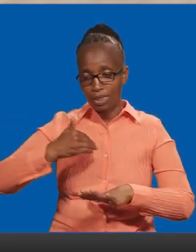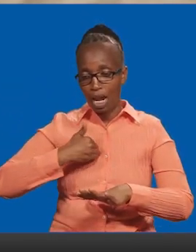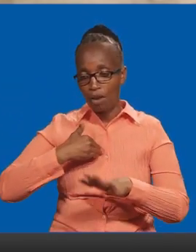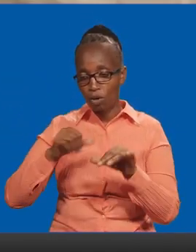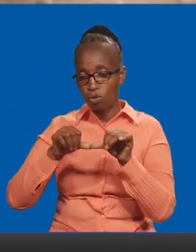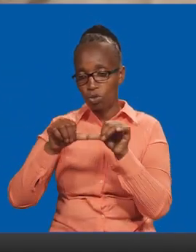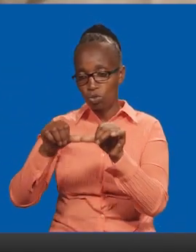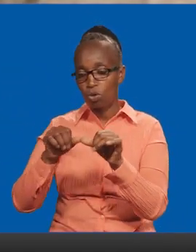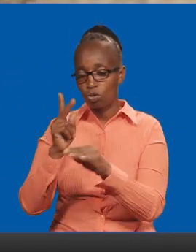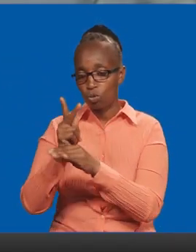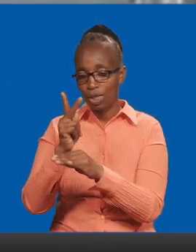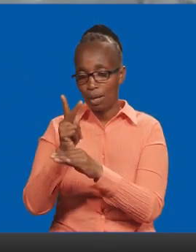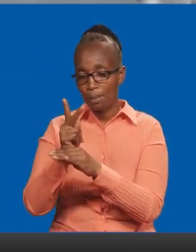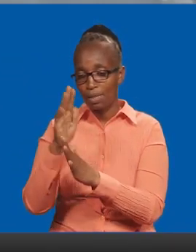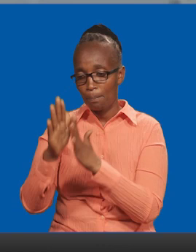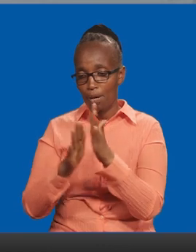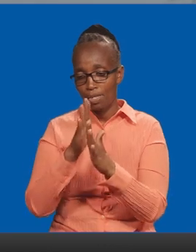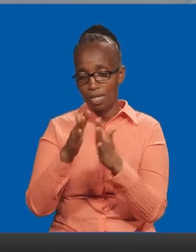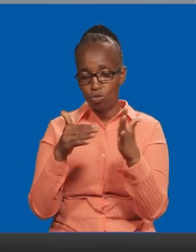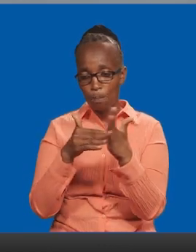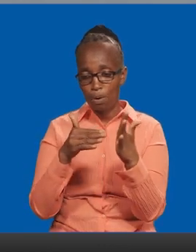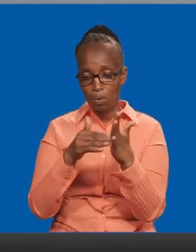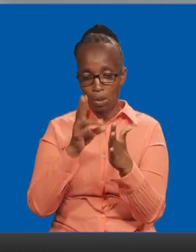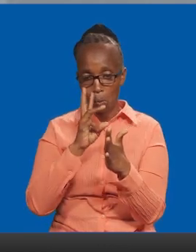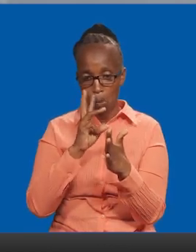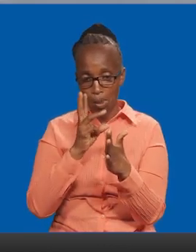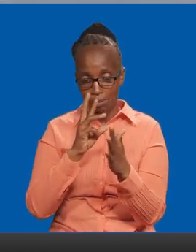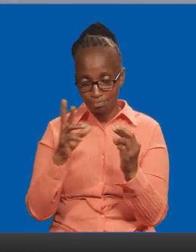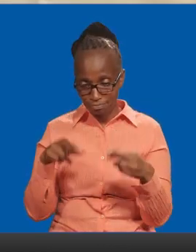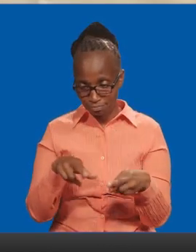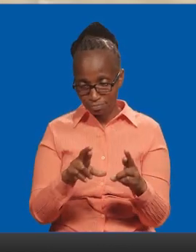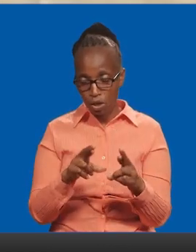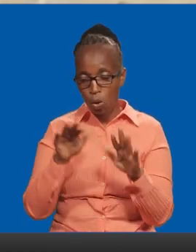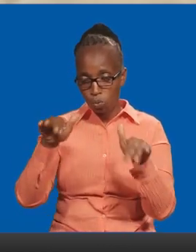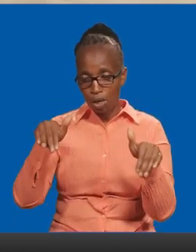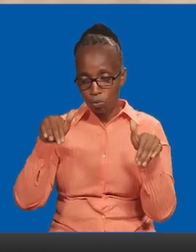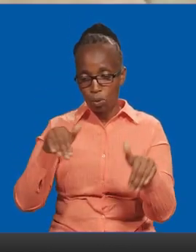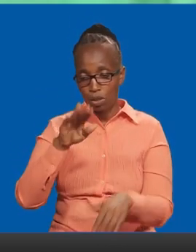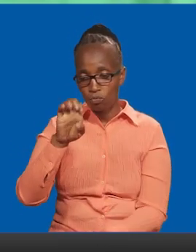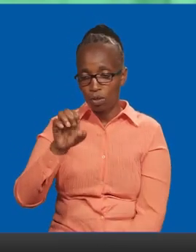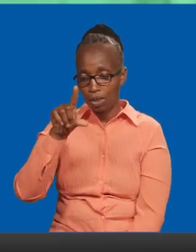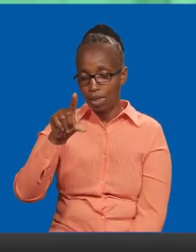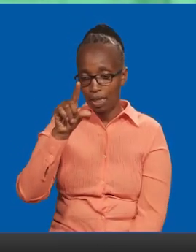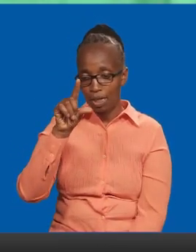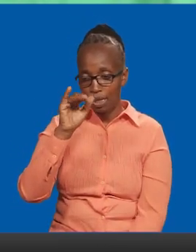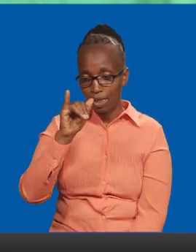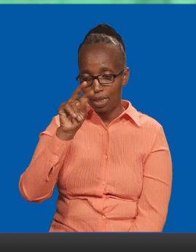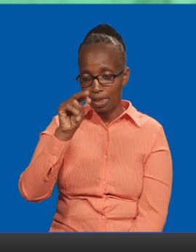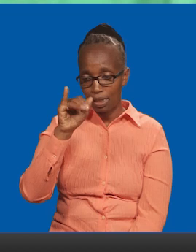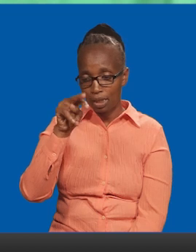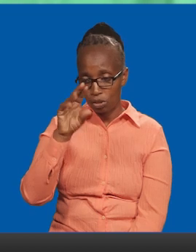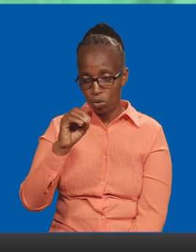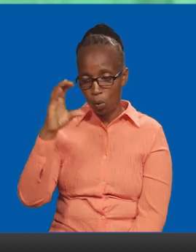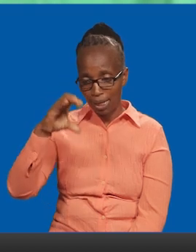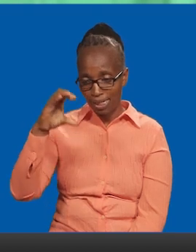imeweka mikakati ya kupunguza madhara ya mvua ya El Nino kama vile kufungua mitaro ya maji ili kuzuia mafuriko. We are waiting for the El Nino